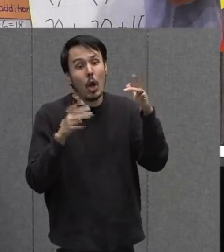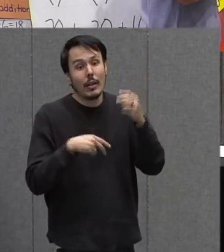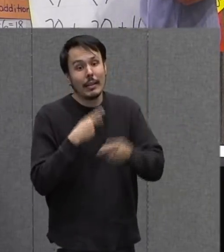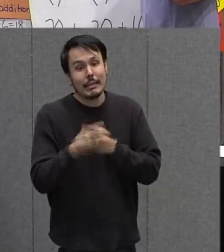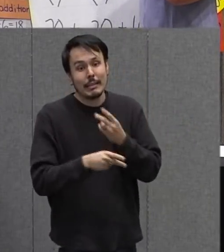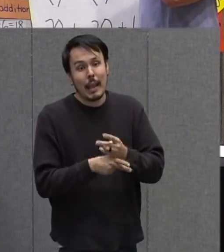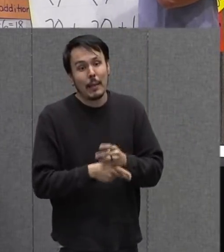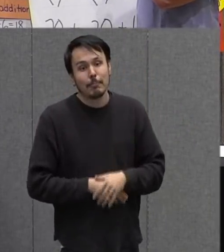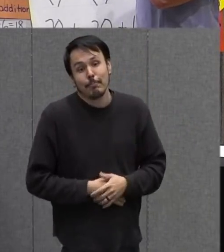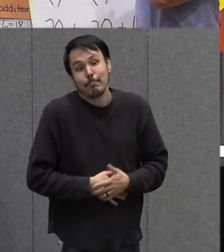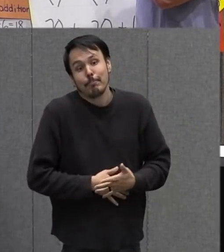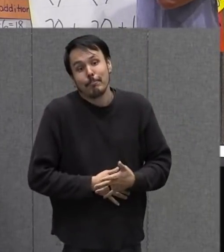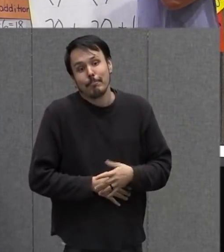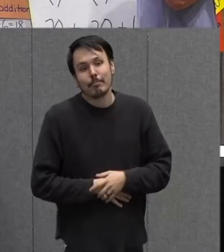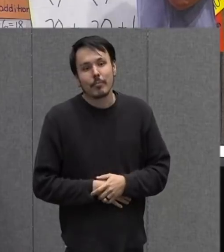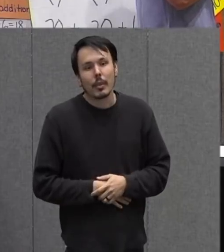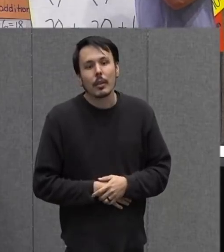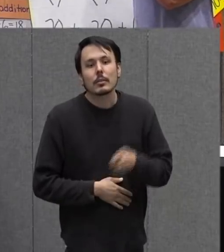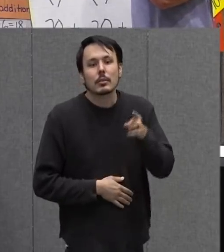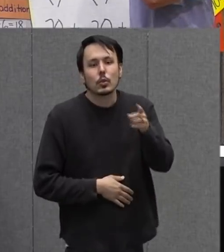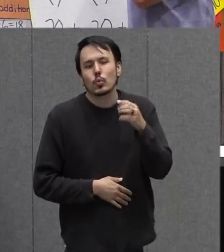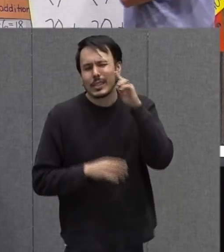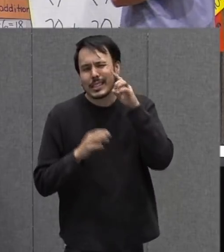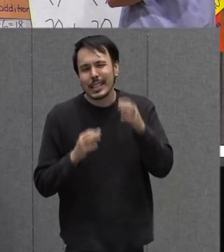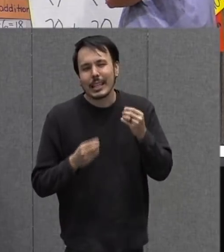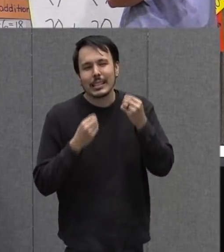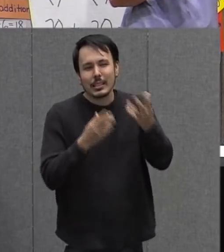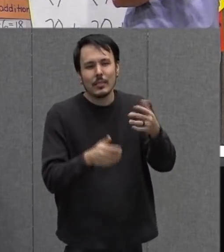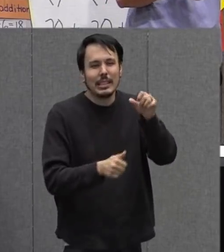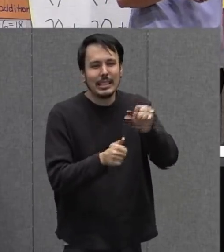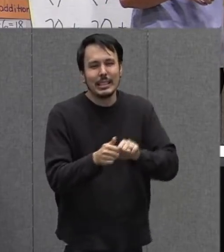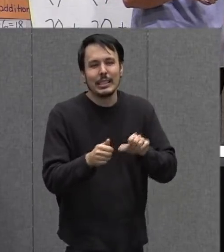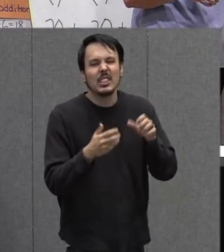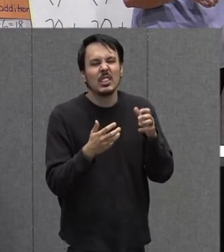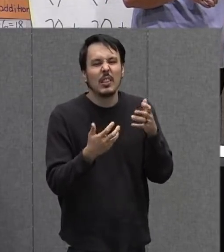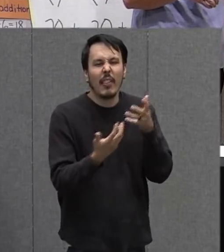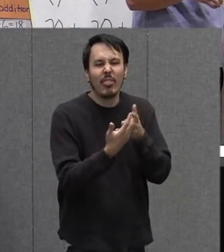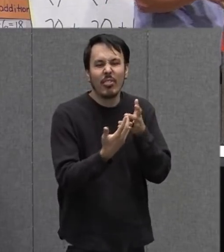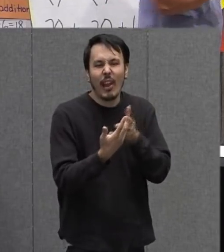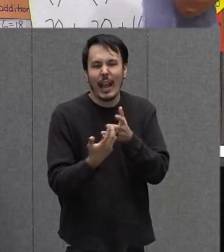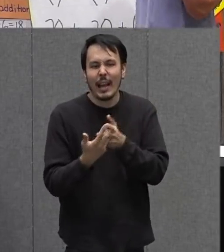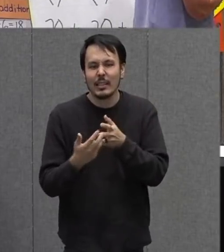So you decide to give each classmate 3 stickers.